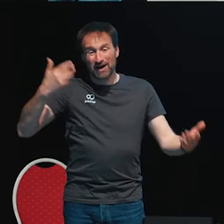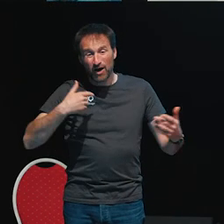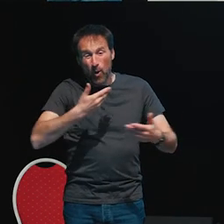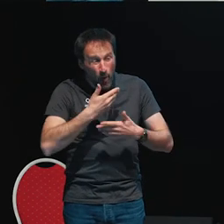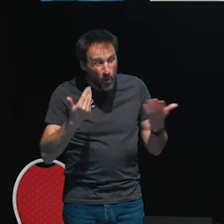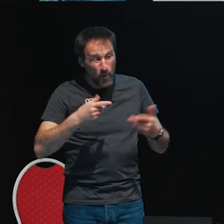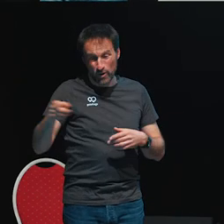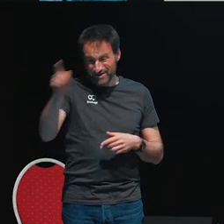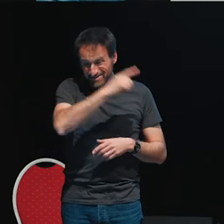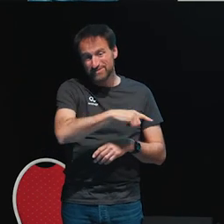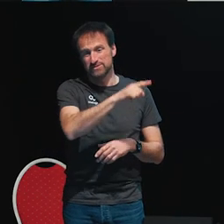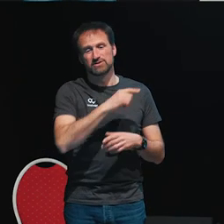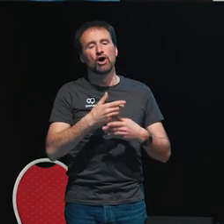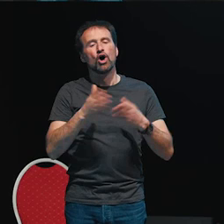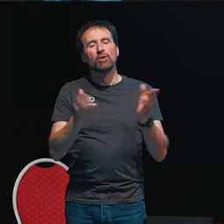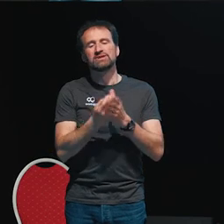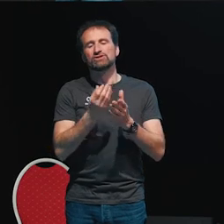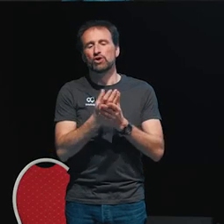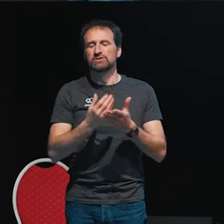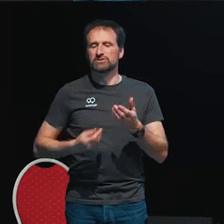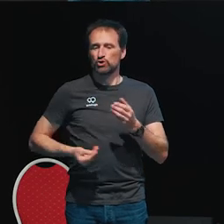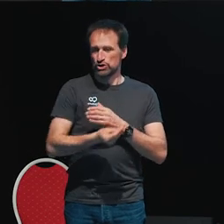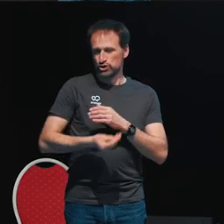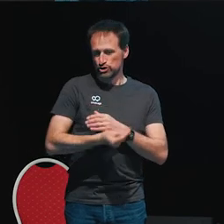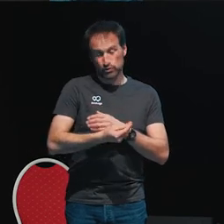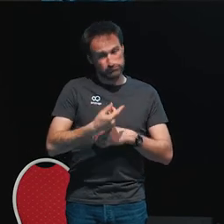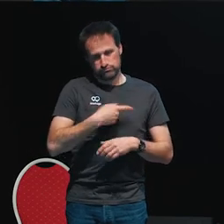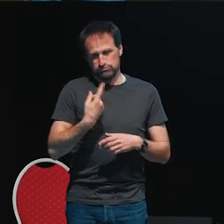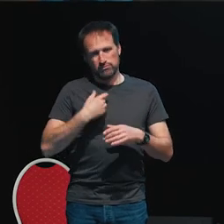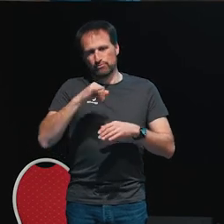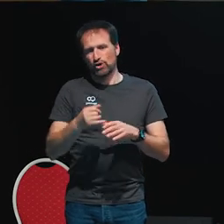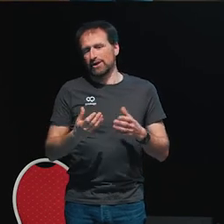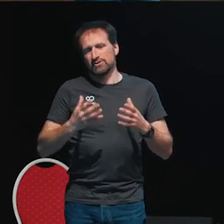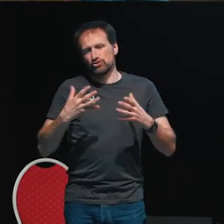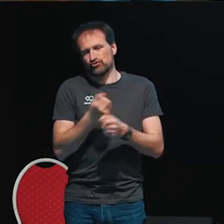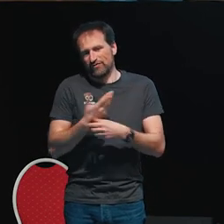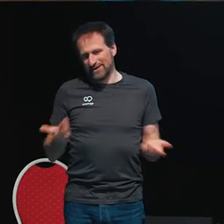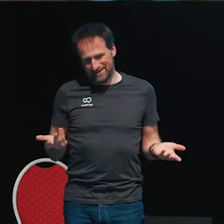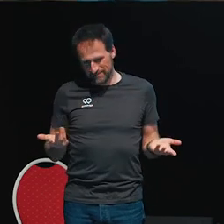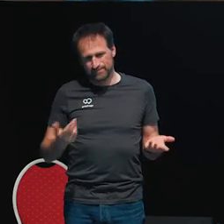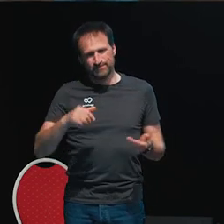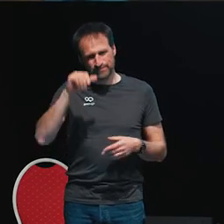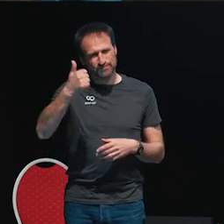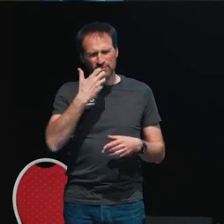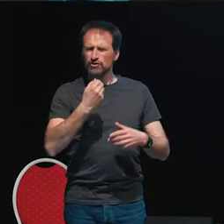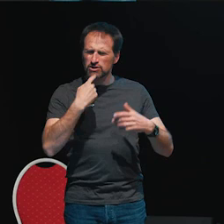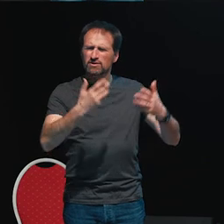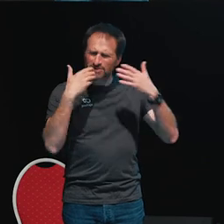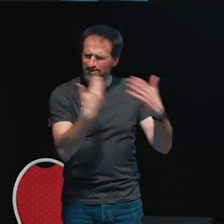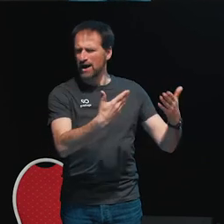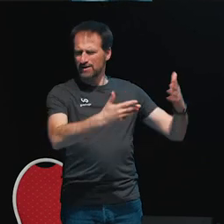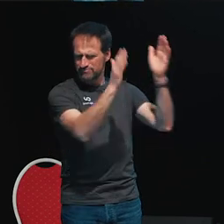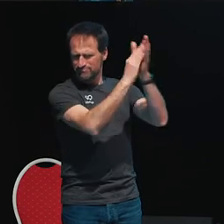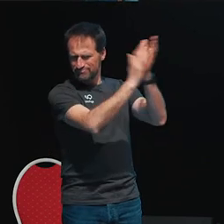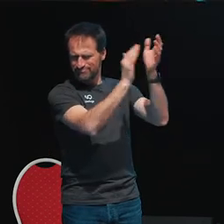without these open source contributions who help sponsor and fund our project. So before I go on, let's give them a hand. Thank you so